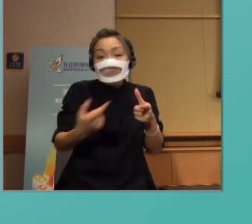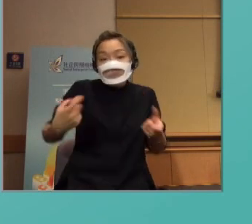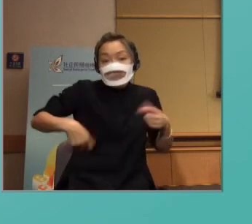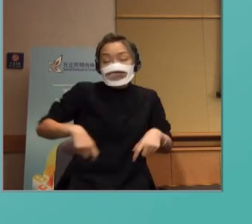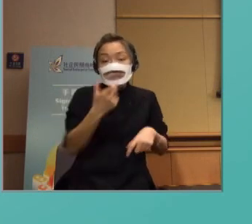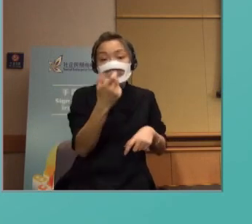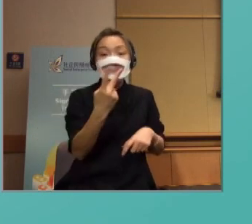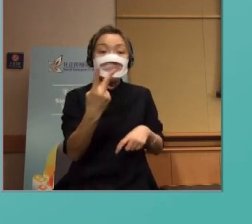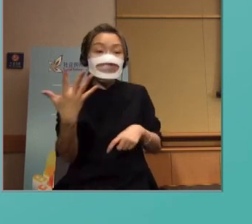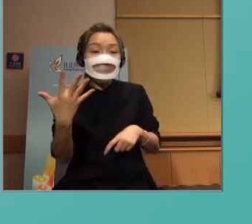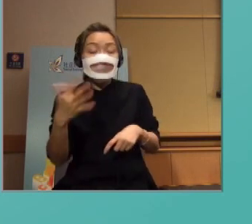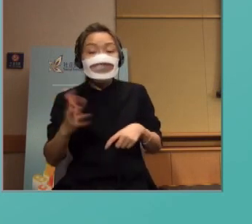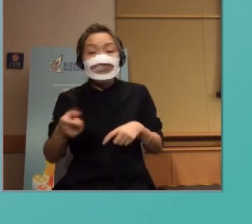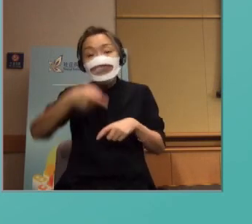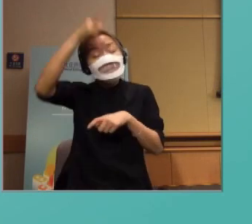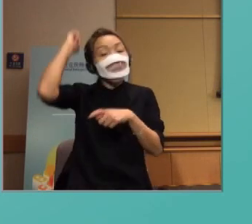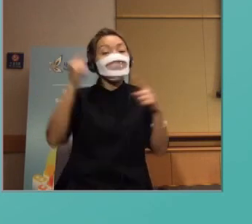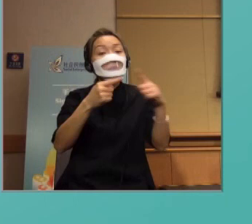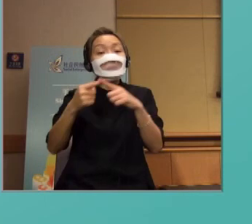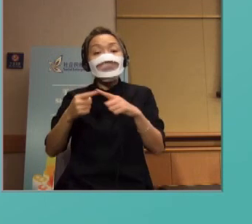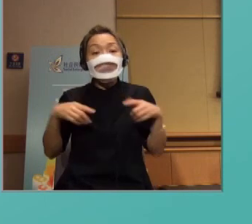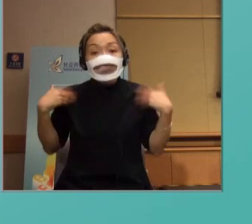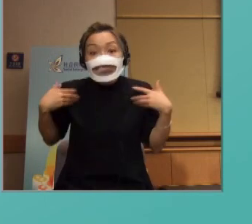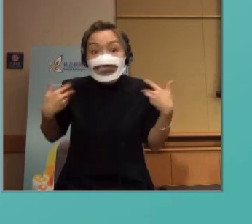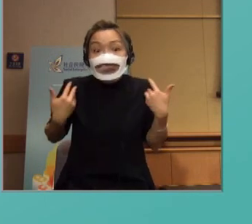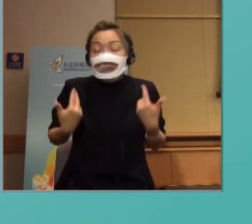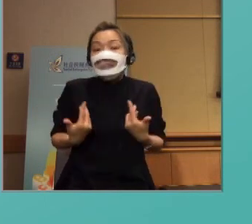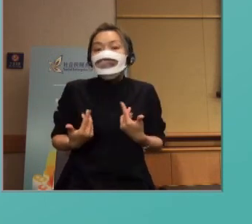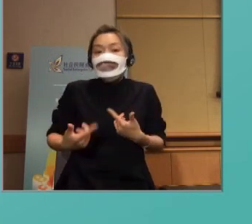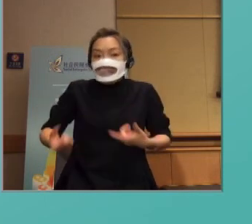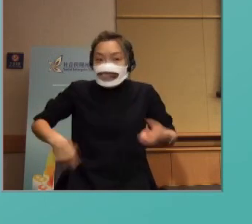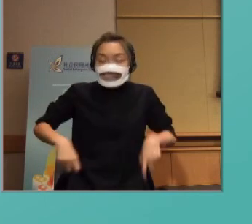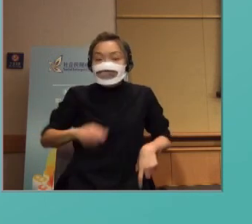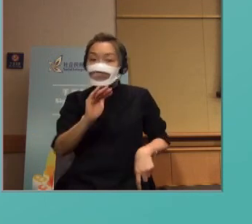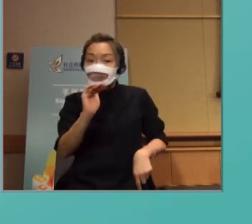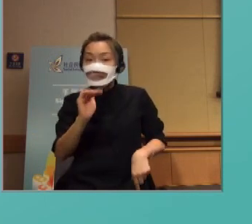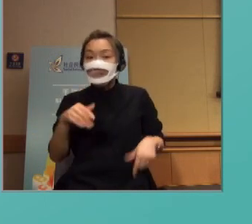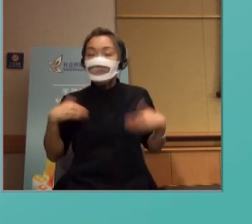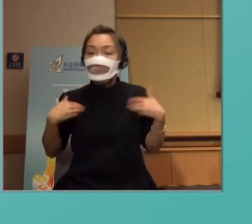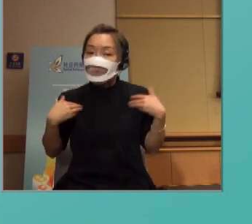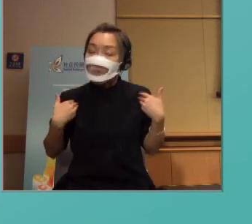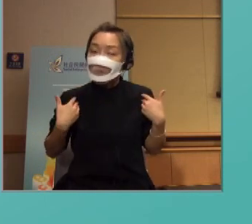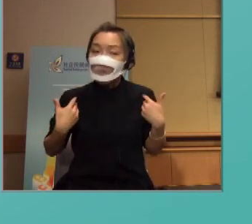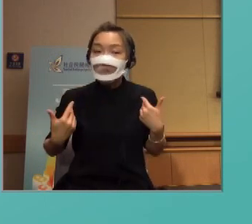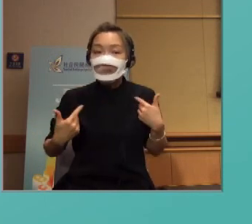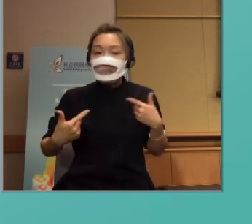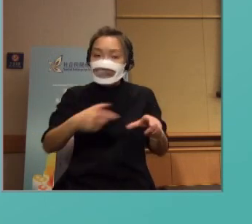they were able to survive. And really, all it really does is it takes the money from the value from the gaming economy, which is basically already the biggest